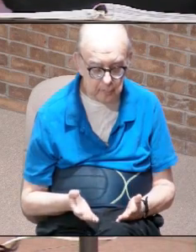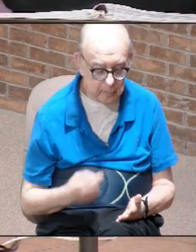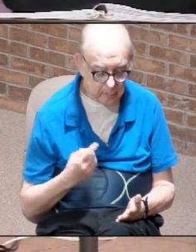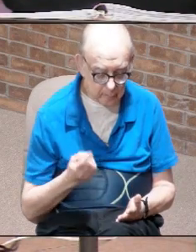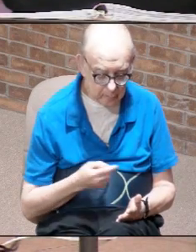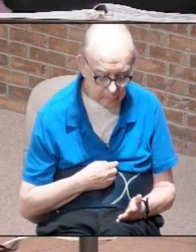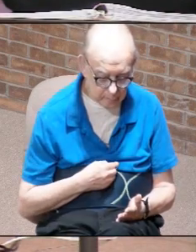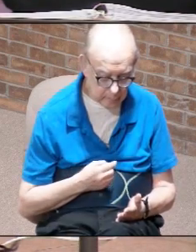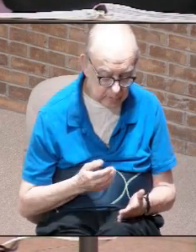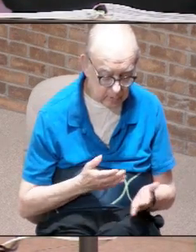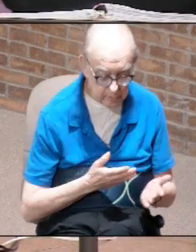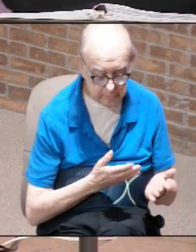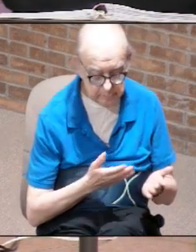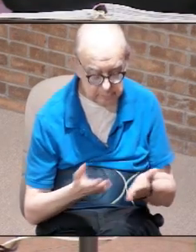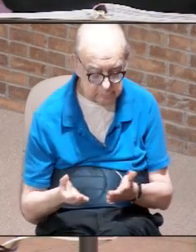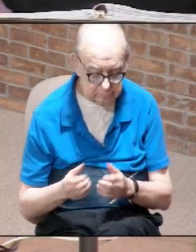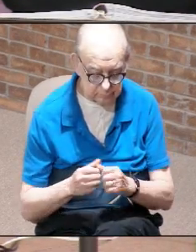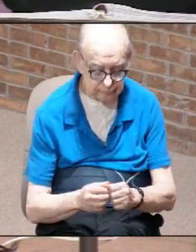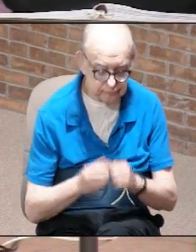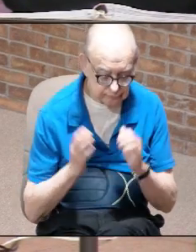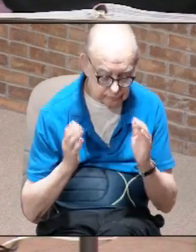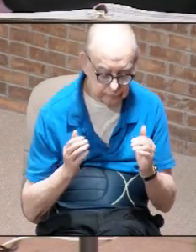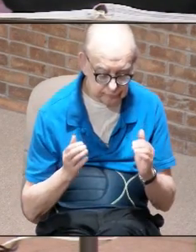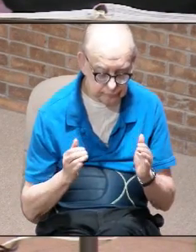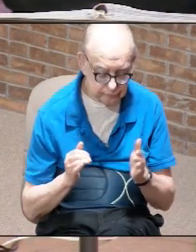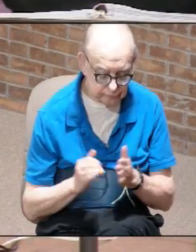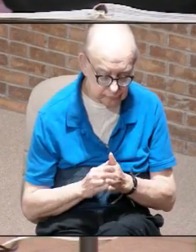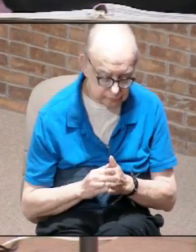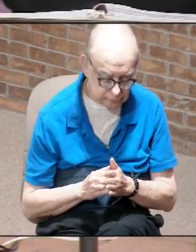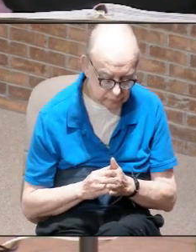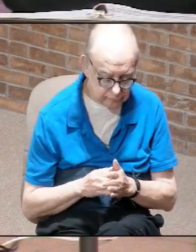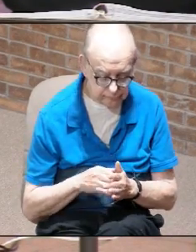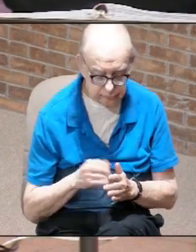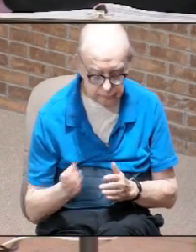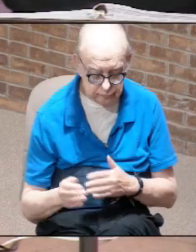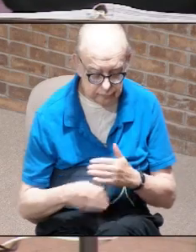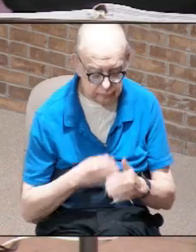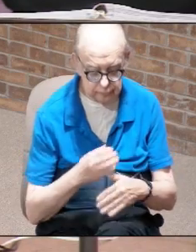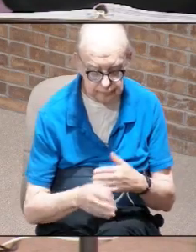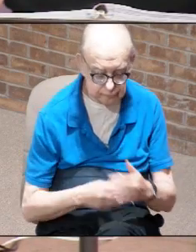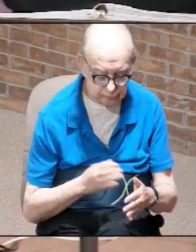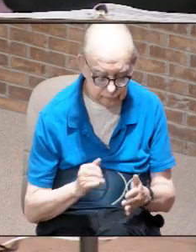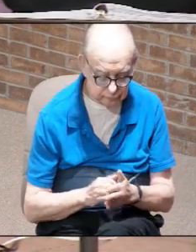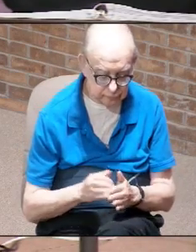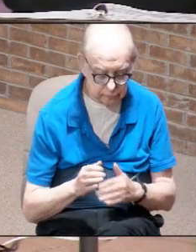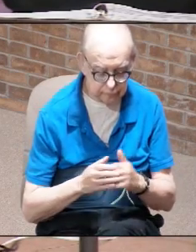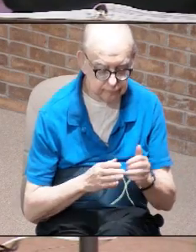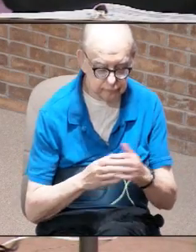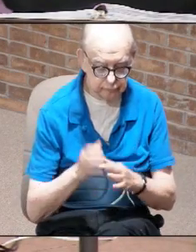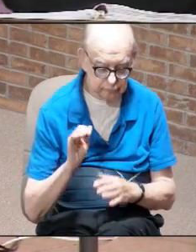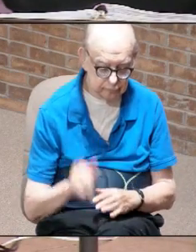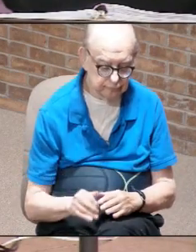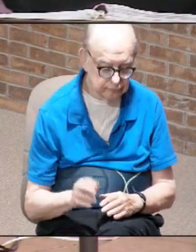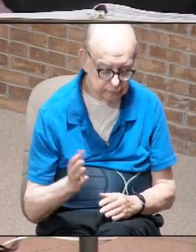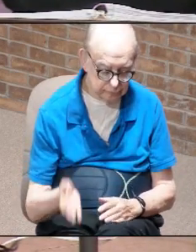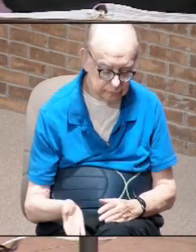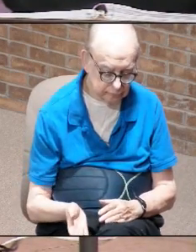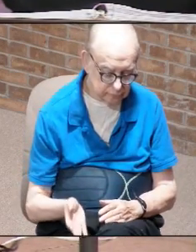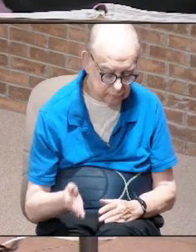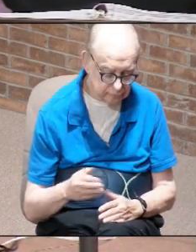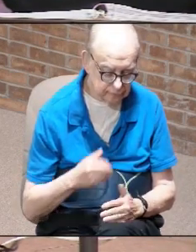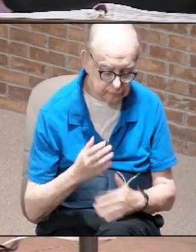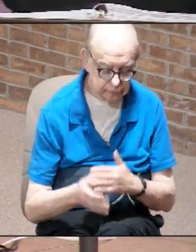We're just carrying on. Hopefully, that if there is another generation, that this building will still be standing, and